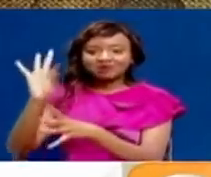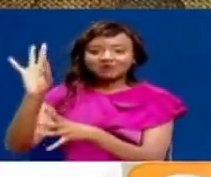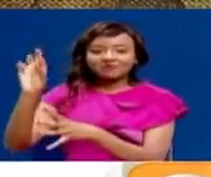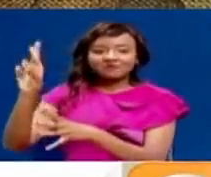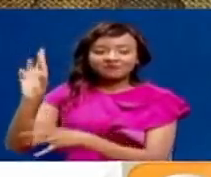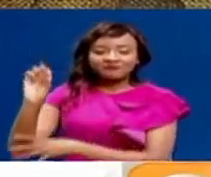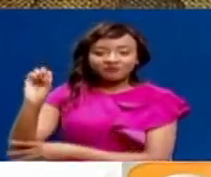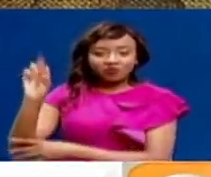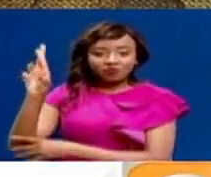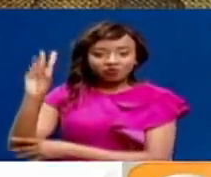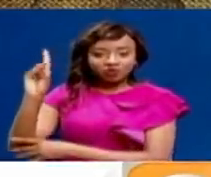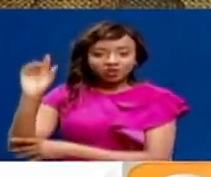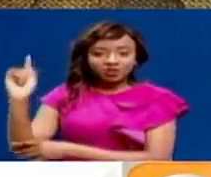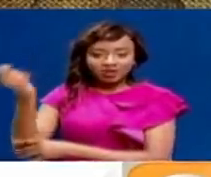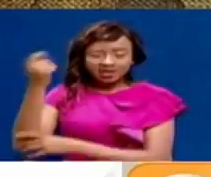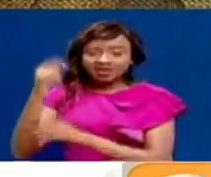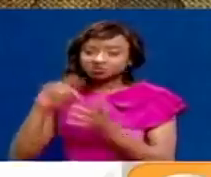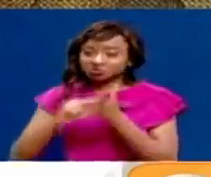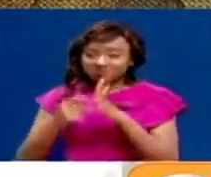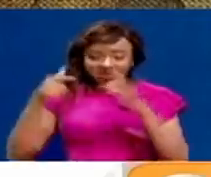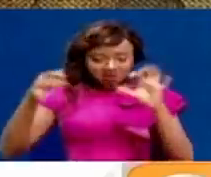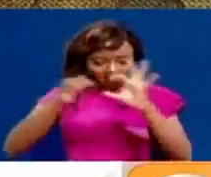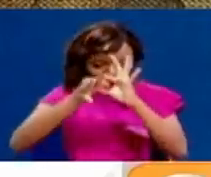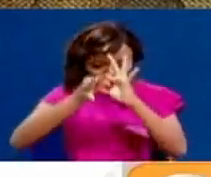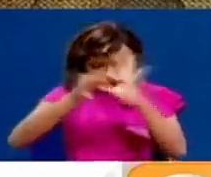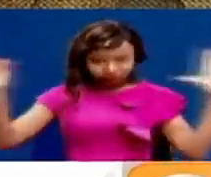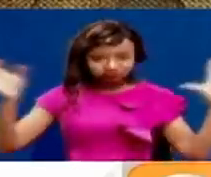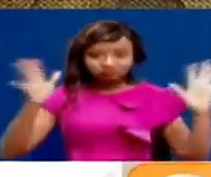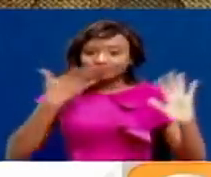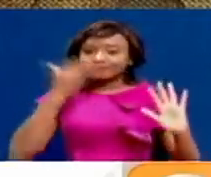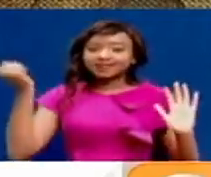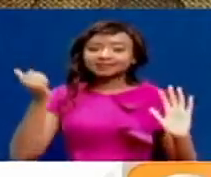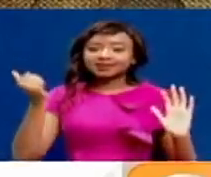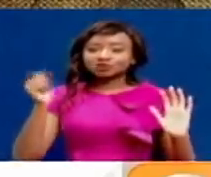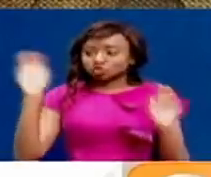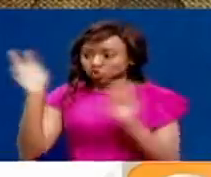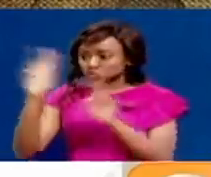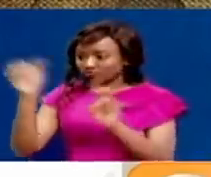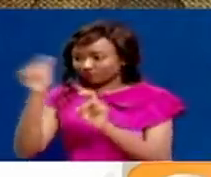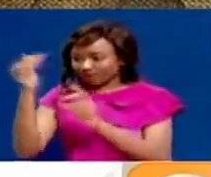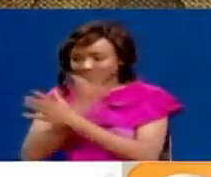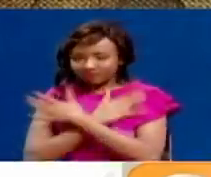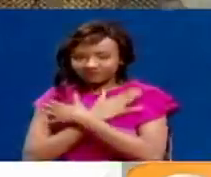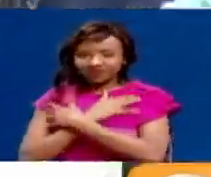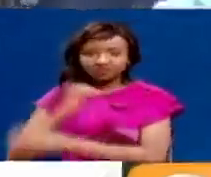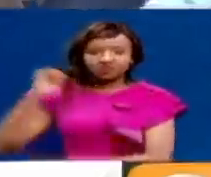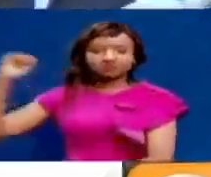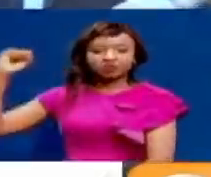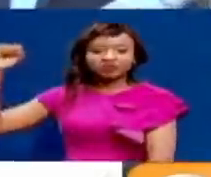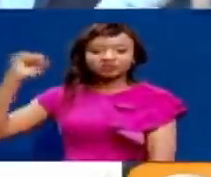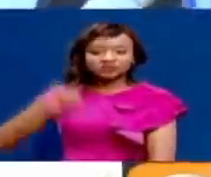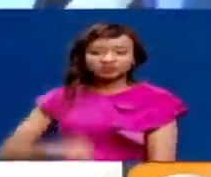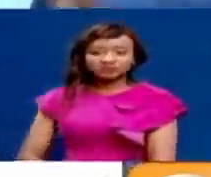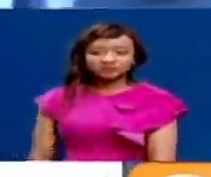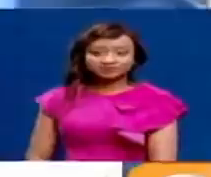ni wakati wa kukata uhusiano wa kisiasa na Raila ili kutafuta marafiki wapya kisiasa.